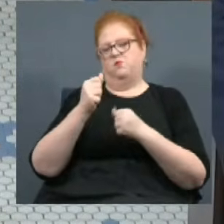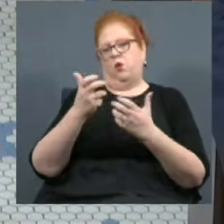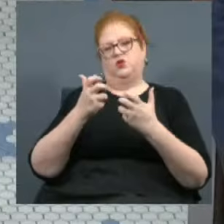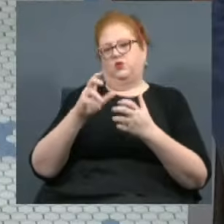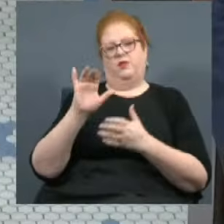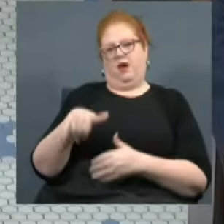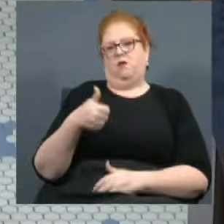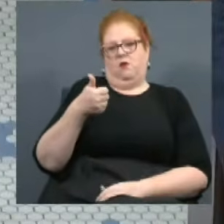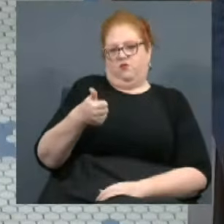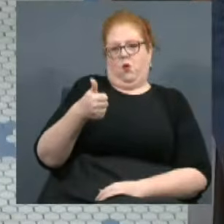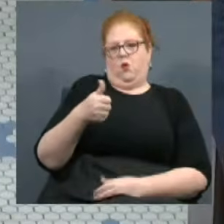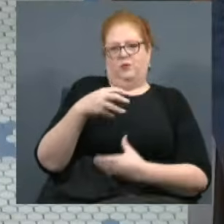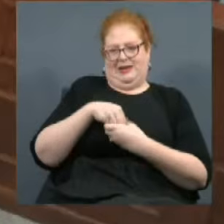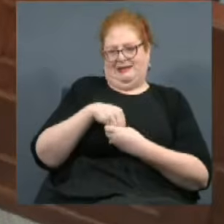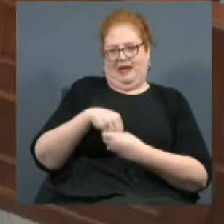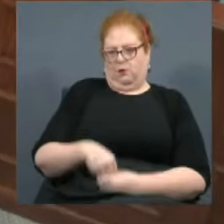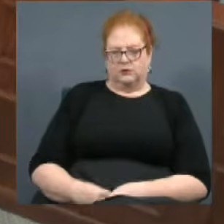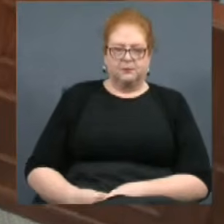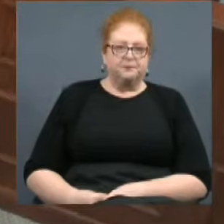welcome.